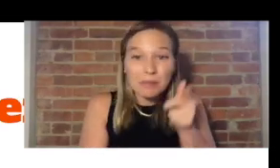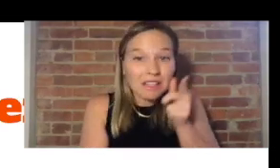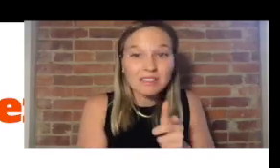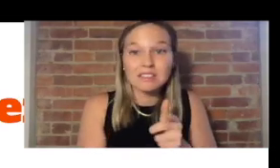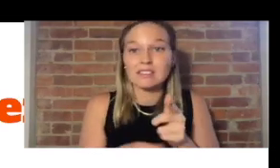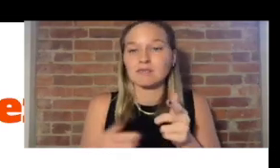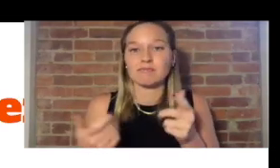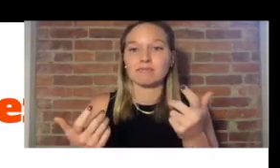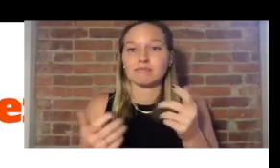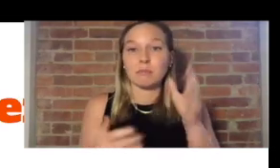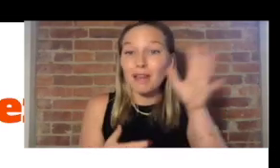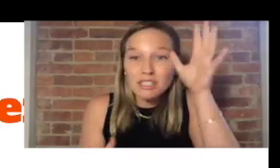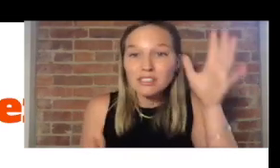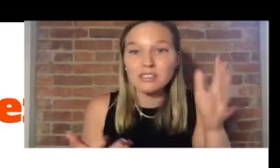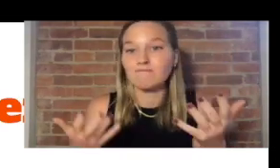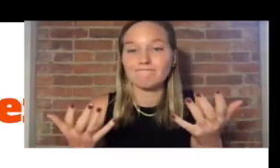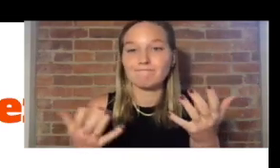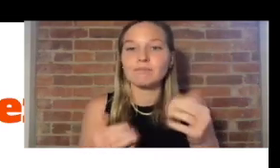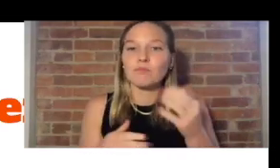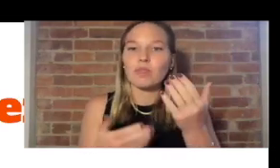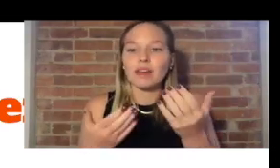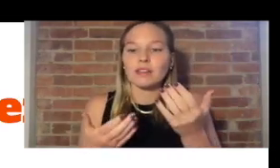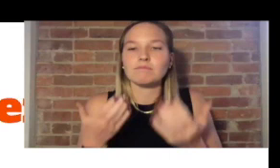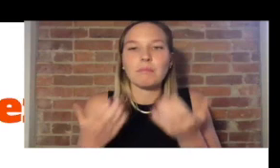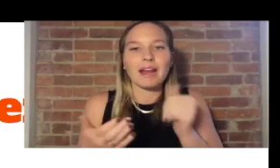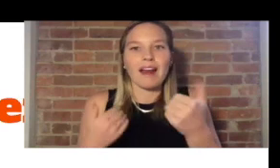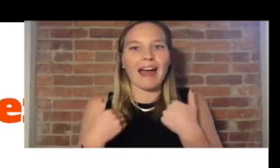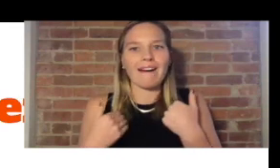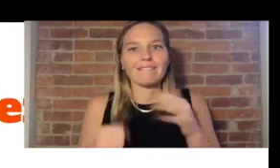areas, or they may be busy with other siblings.